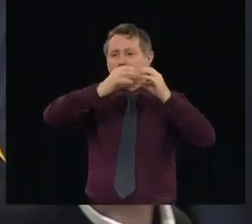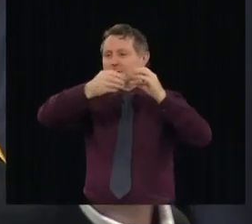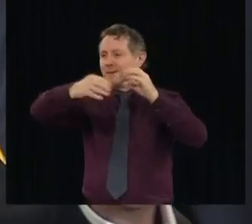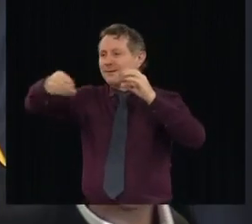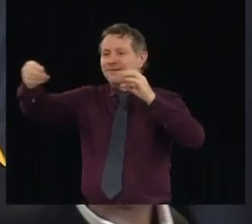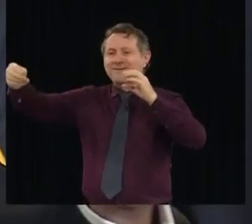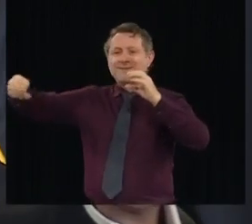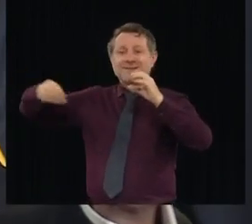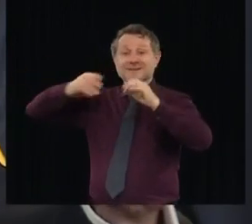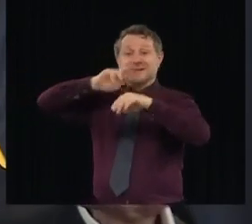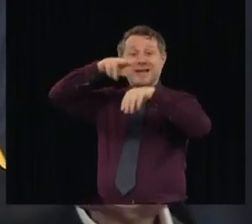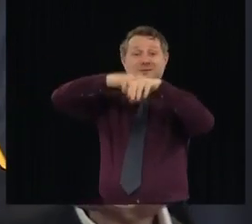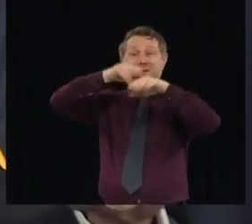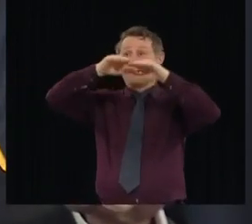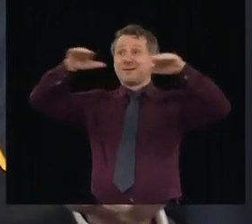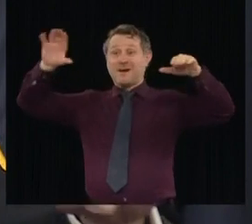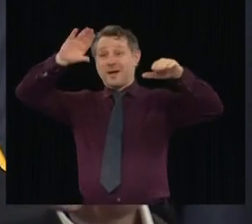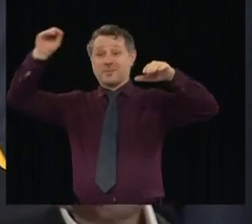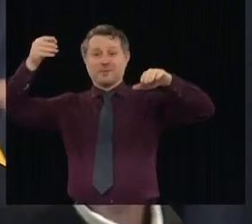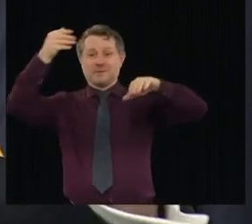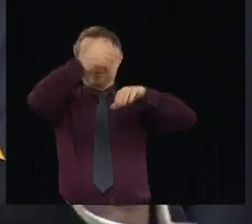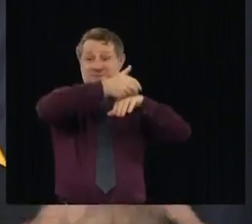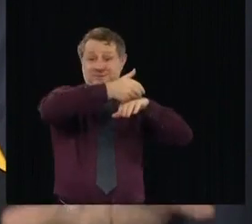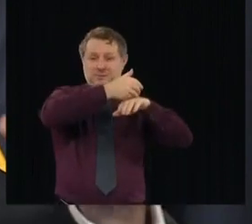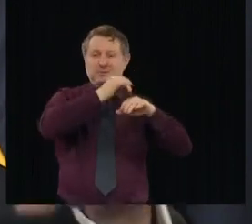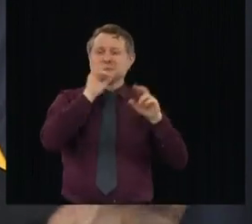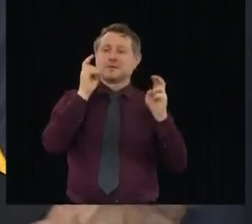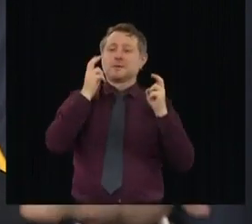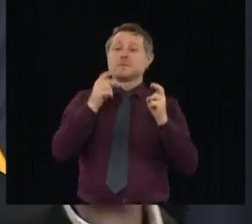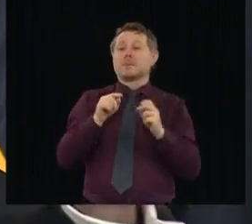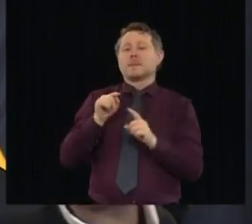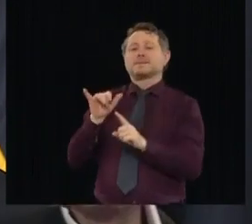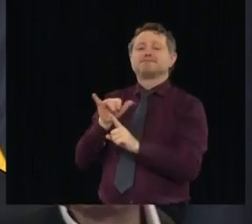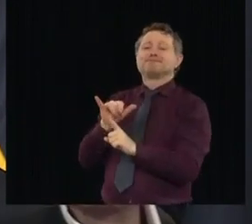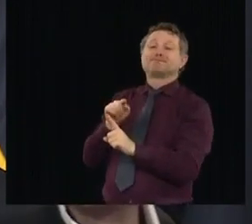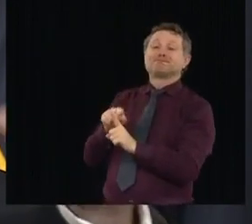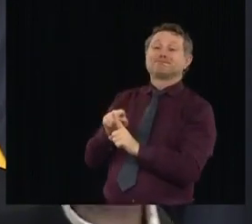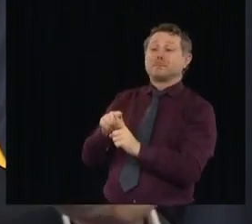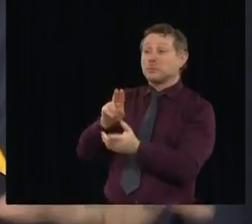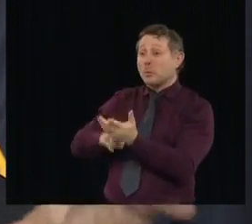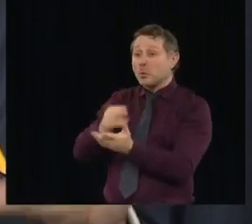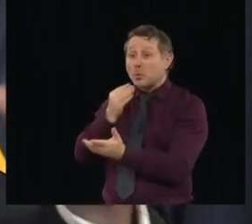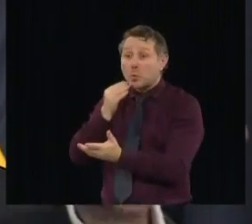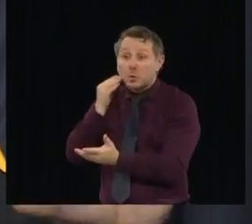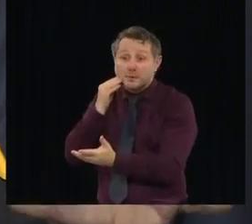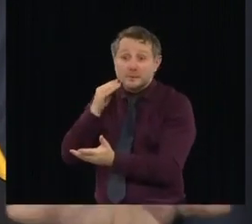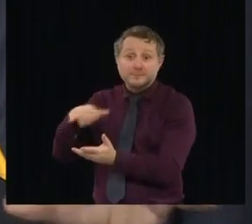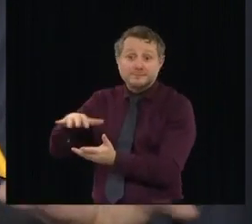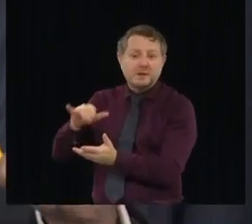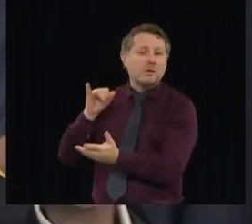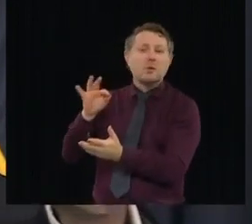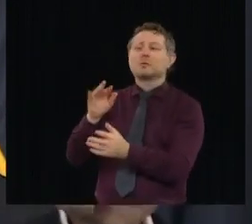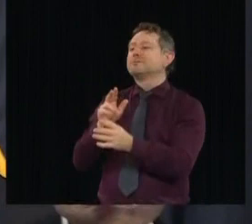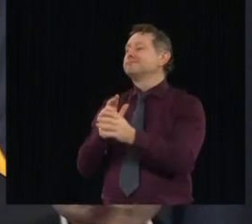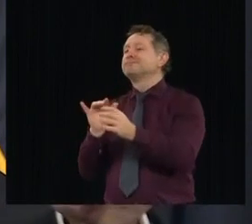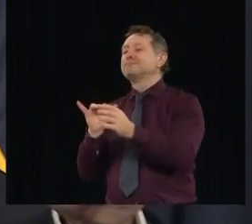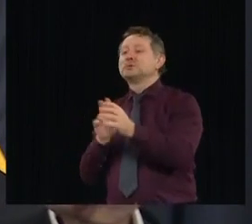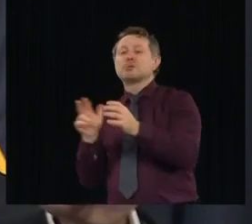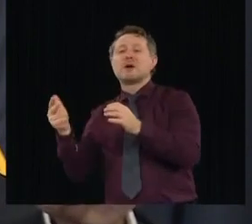the end user, let's say a nursing home or a drive-in or a